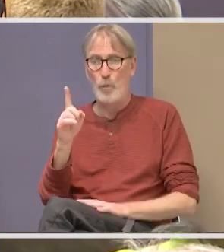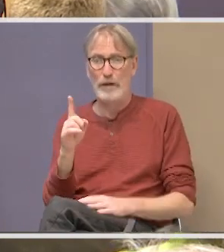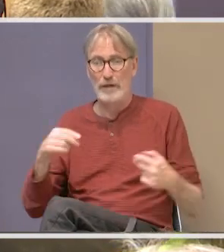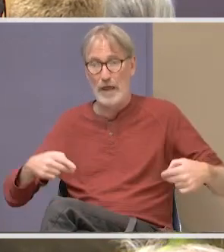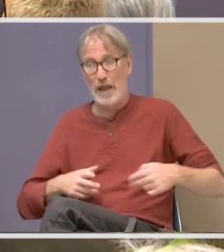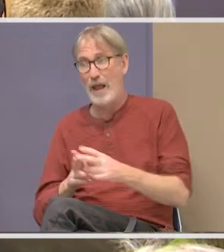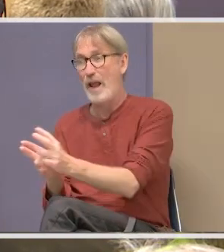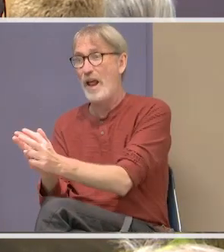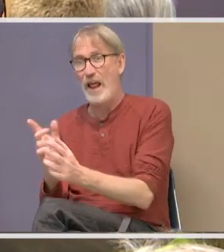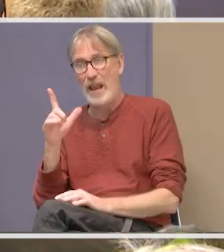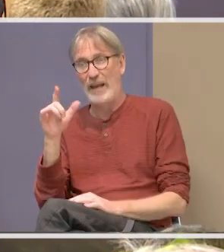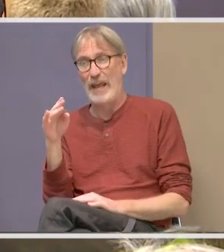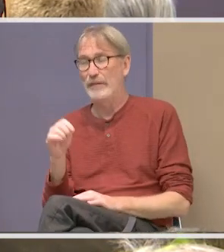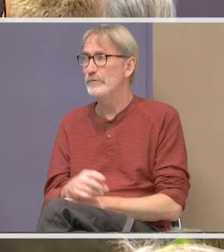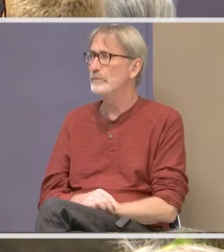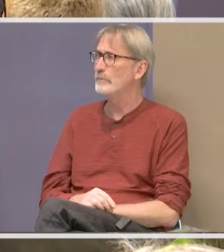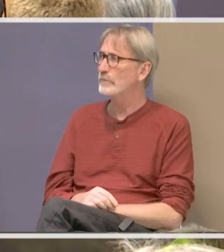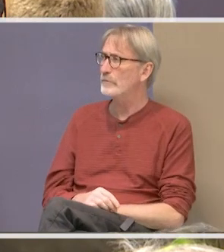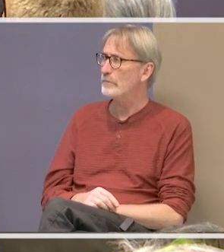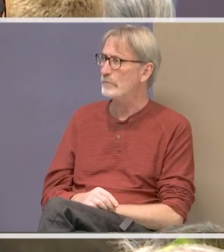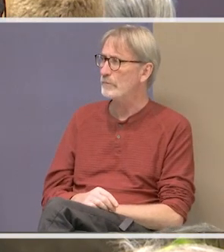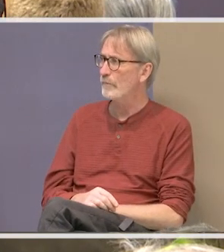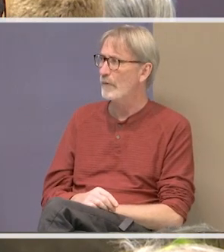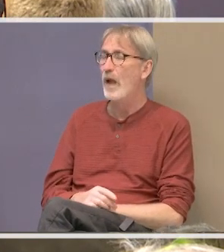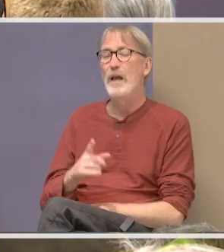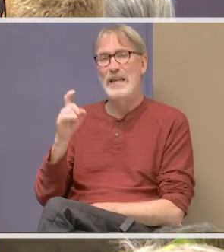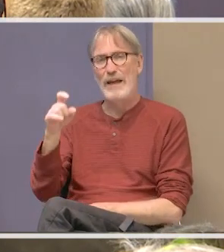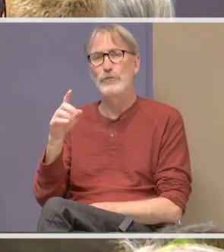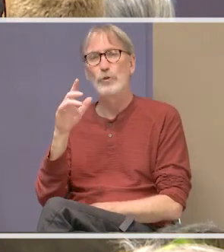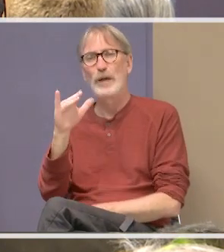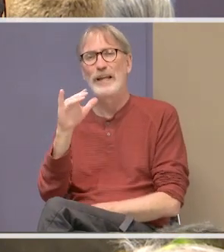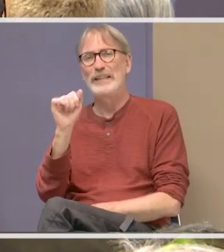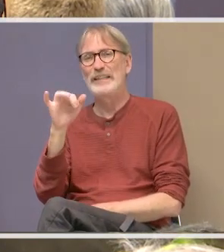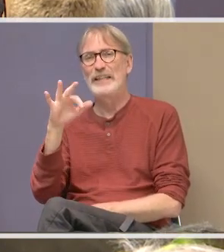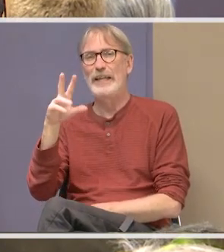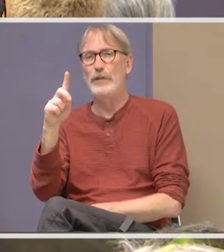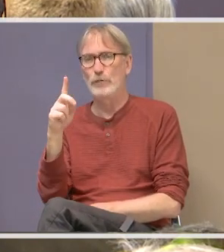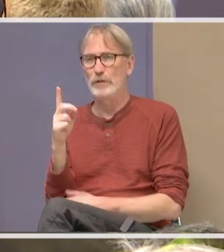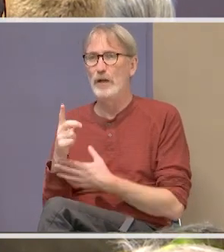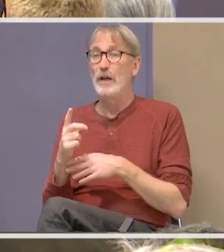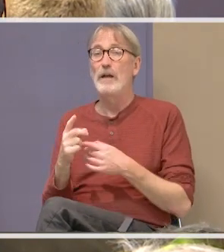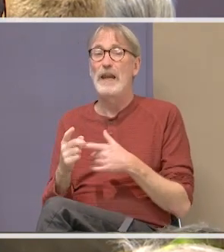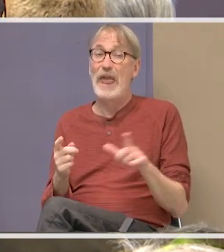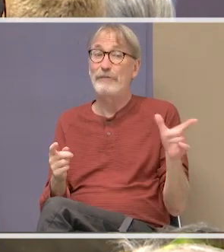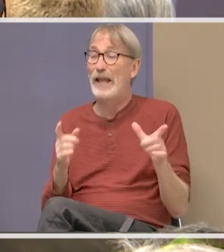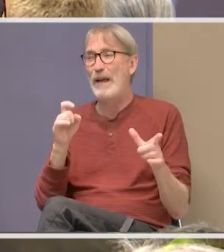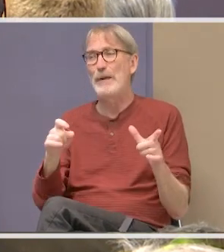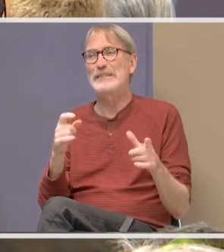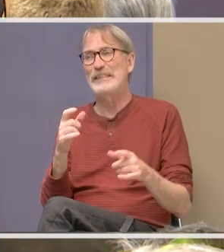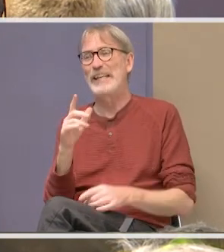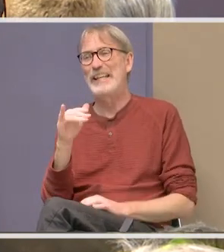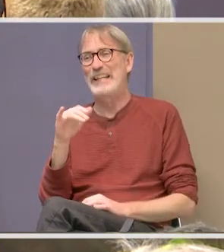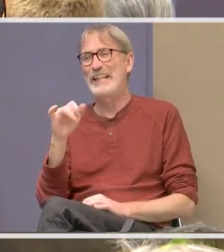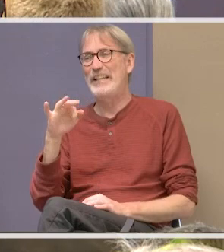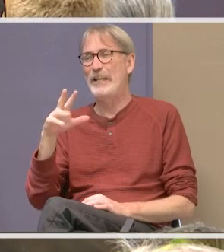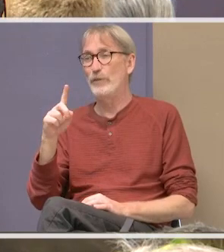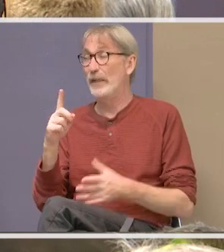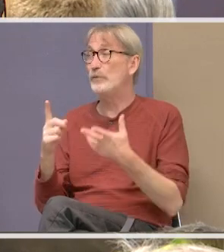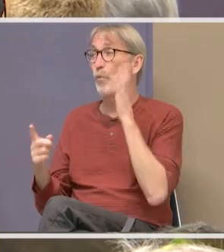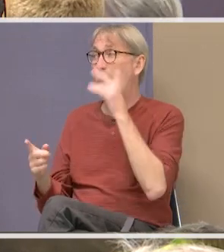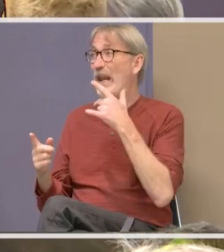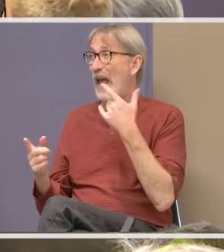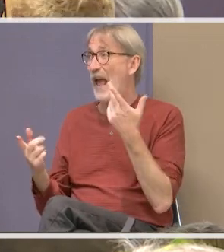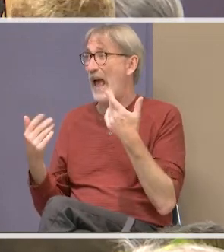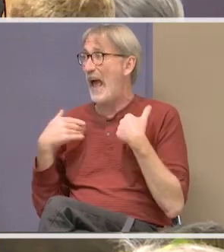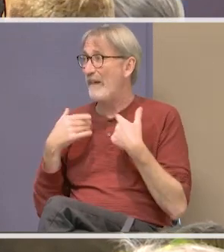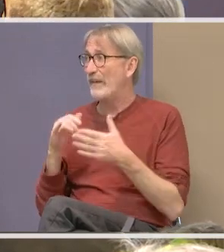lane. Left turns are supposed to yield to oncoming traffic. And so that's, Well, yeah, I'm they just have saying, to. but I'm